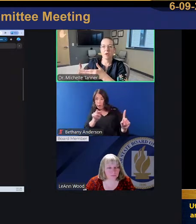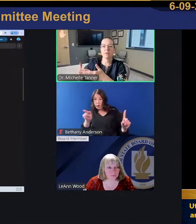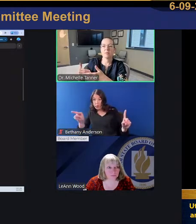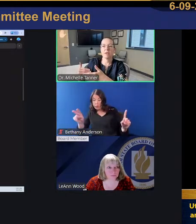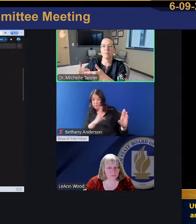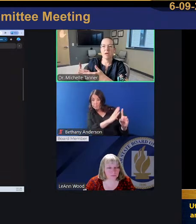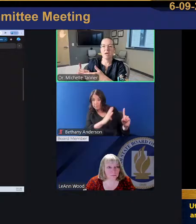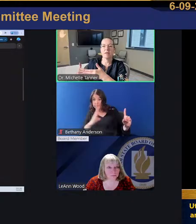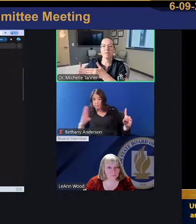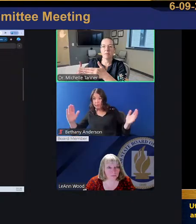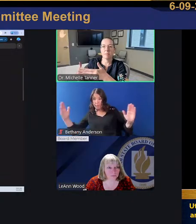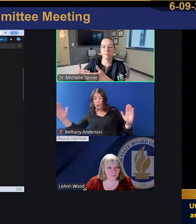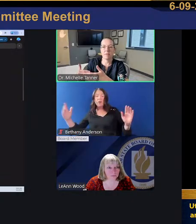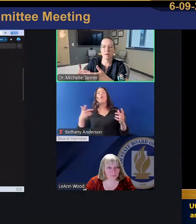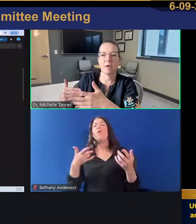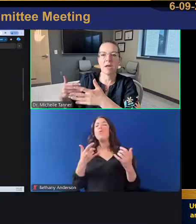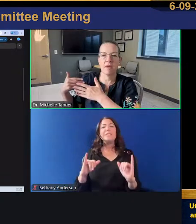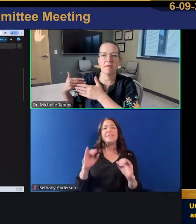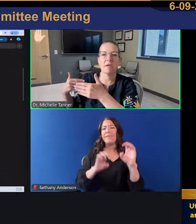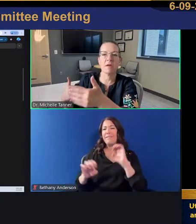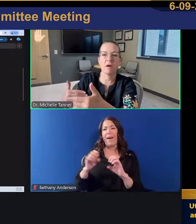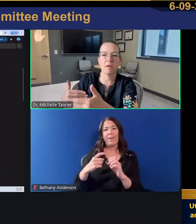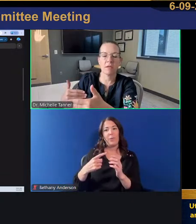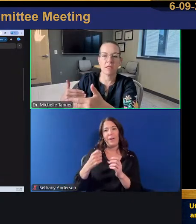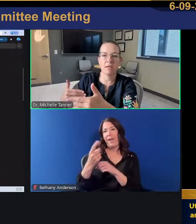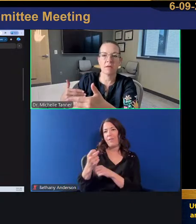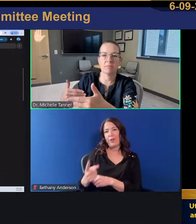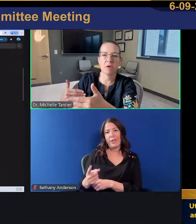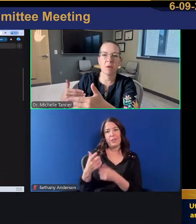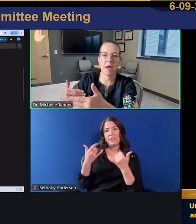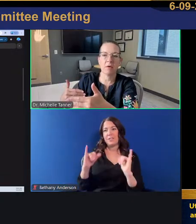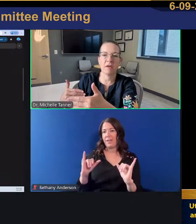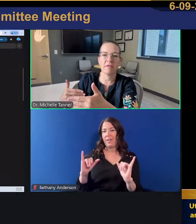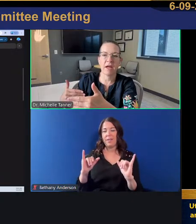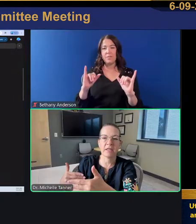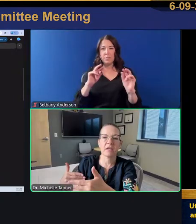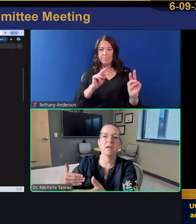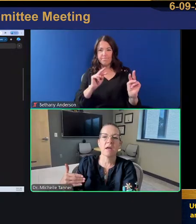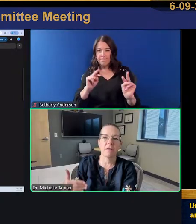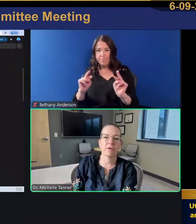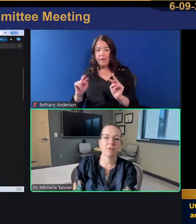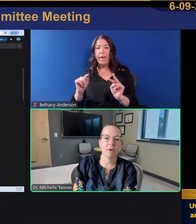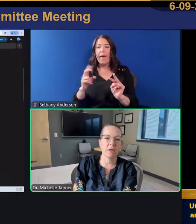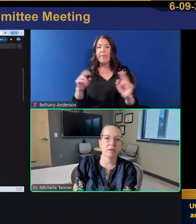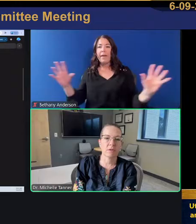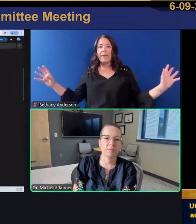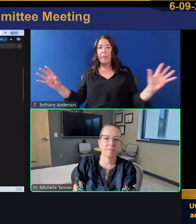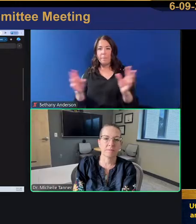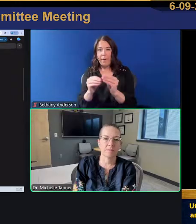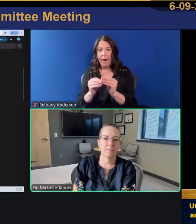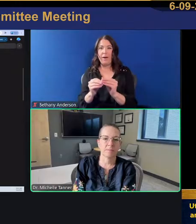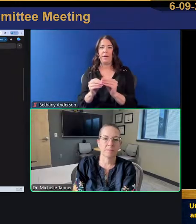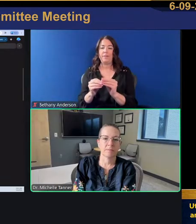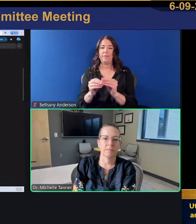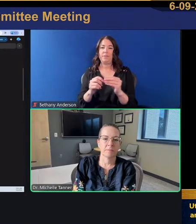what the progress they made at that would, and then the compounding effect after 3